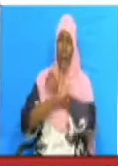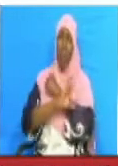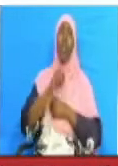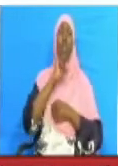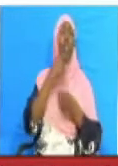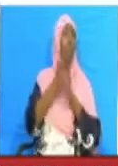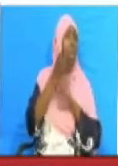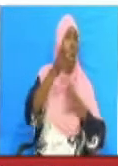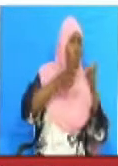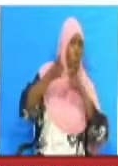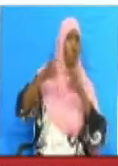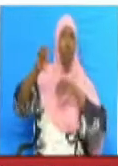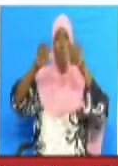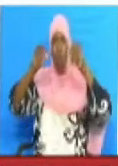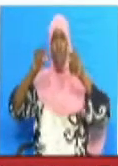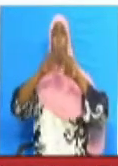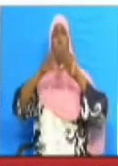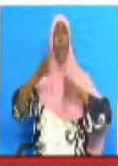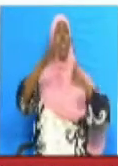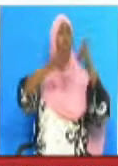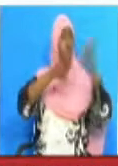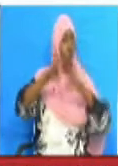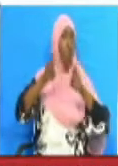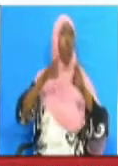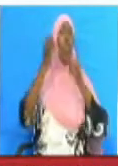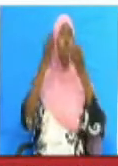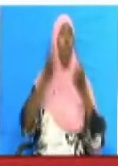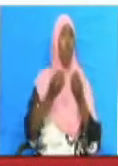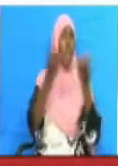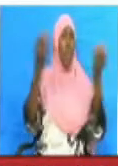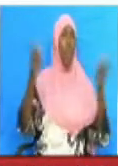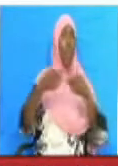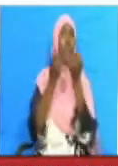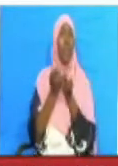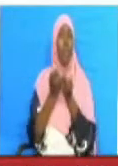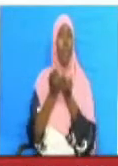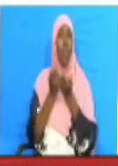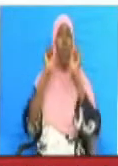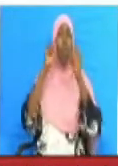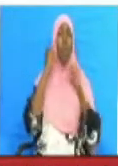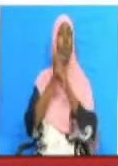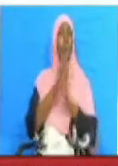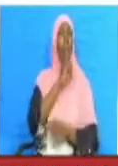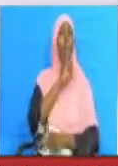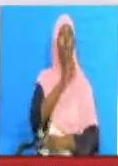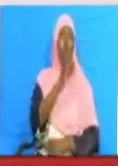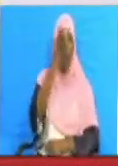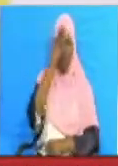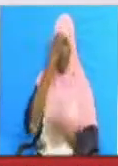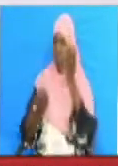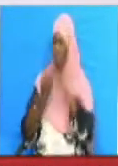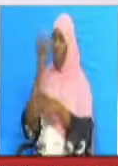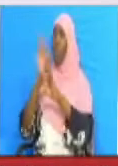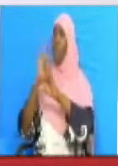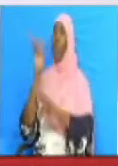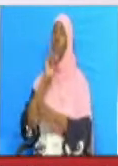of quality, but we are in control of the supply chain. We can make an order knowing they will be produced tomorrow. Katibu